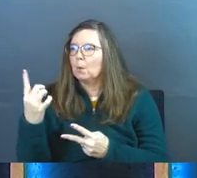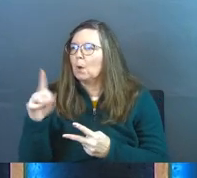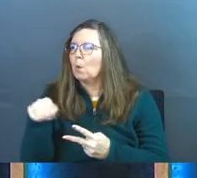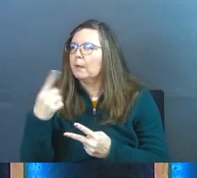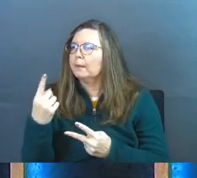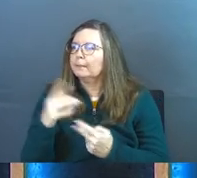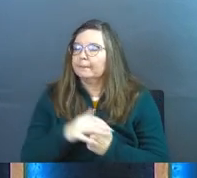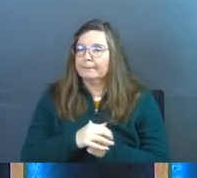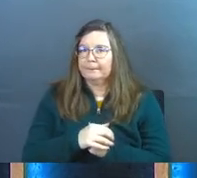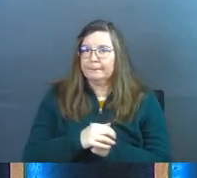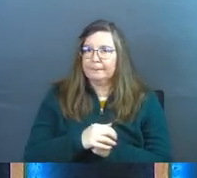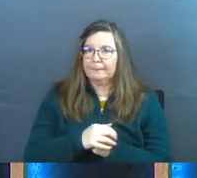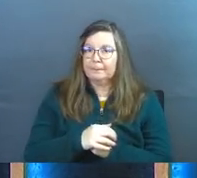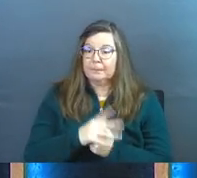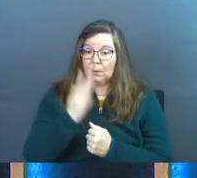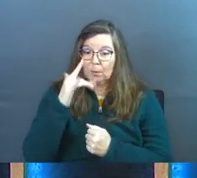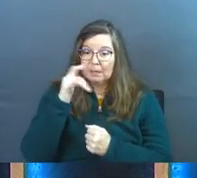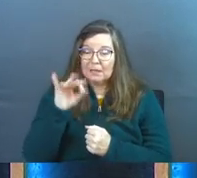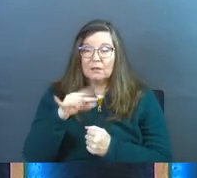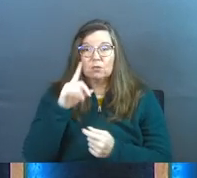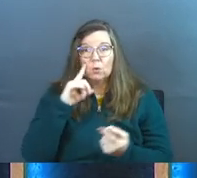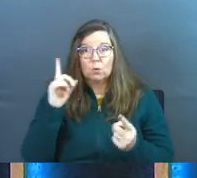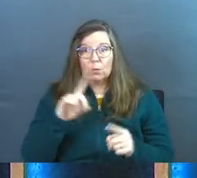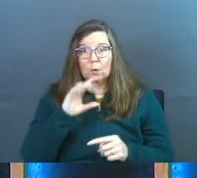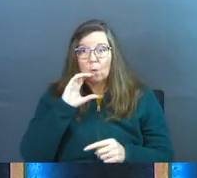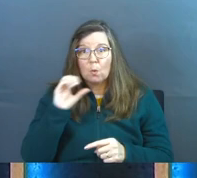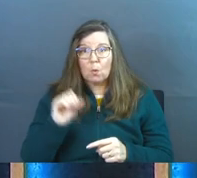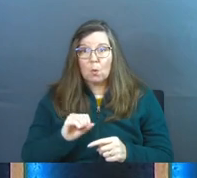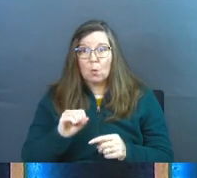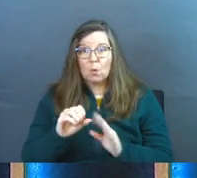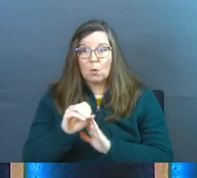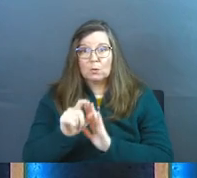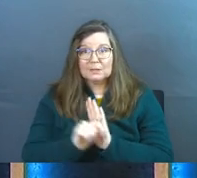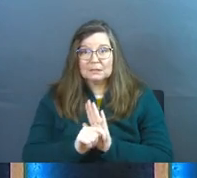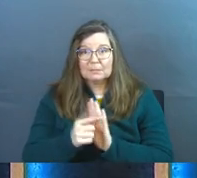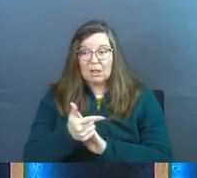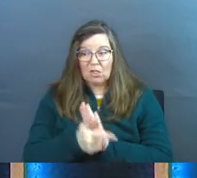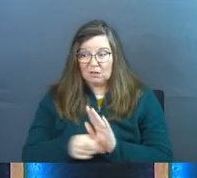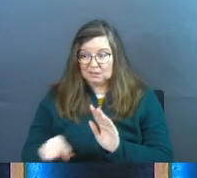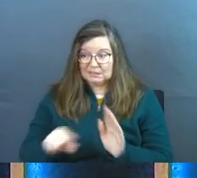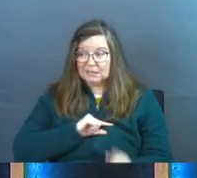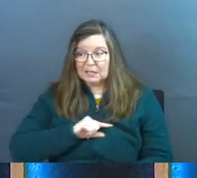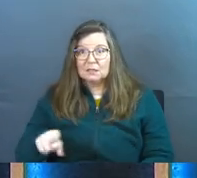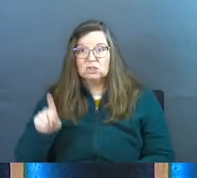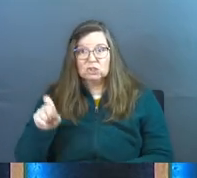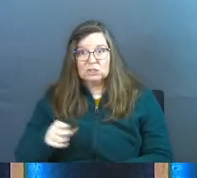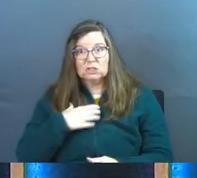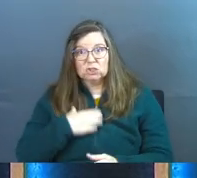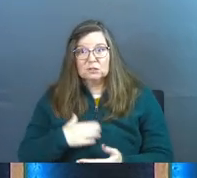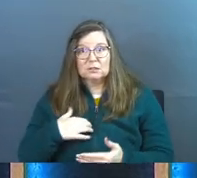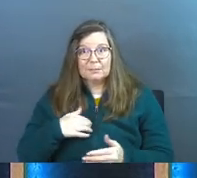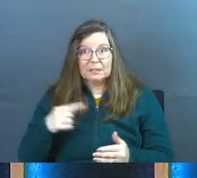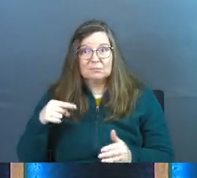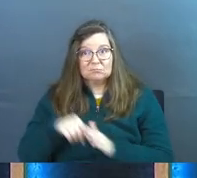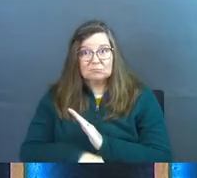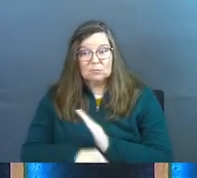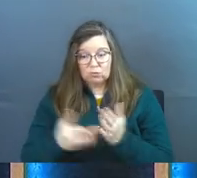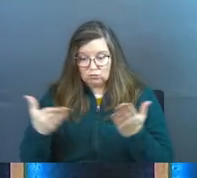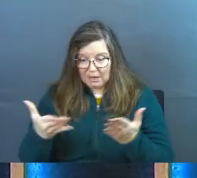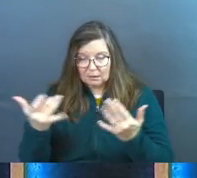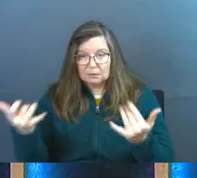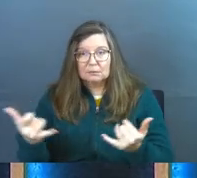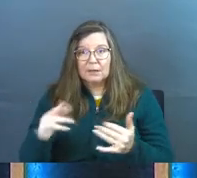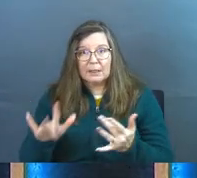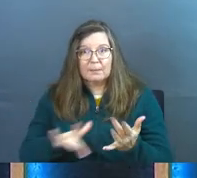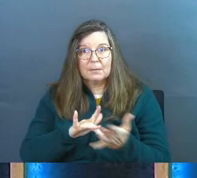one. Because if you agree with the Old Testament law that she's guilty of this, then she deserves to be executed right here